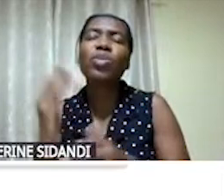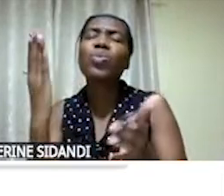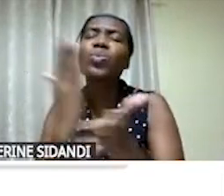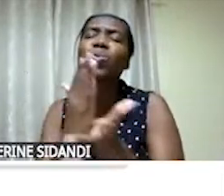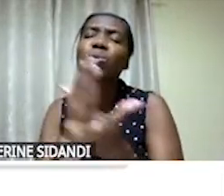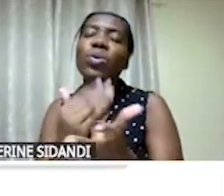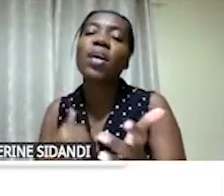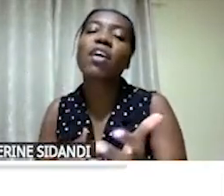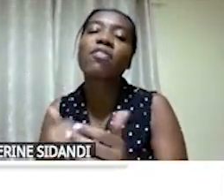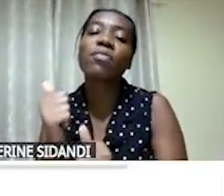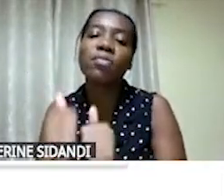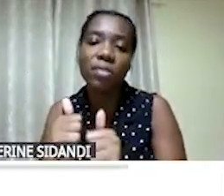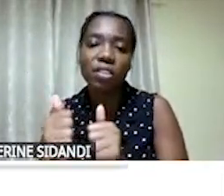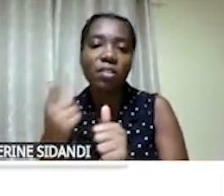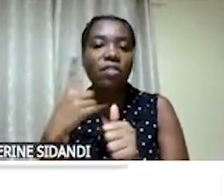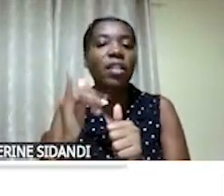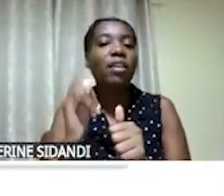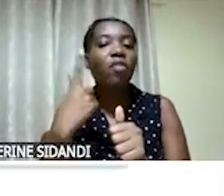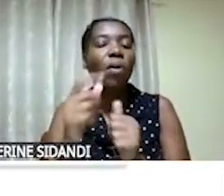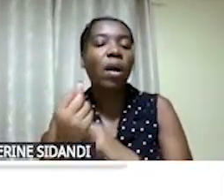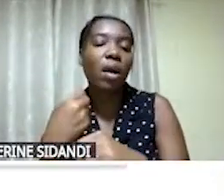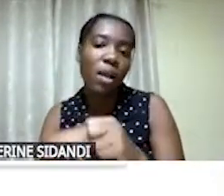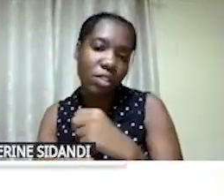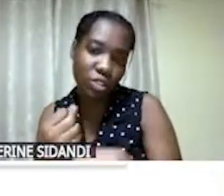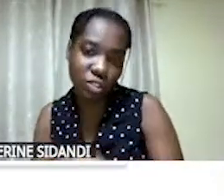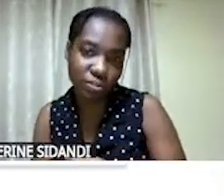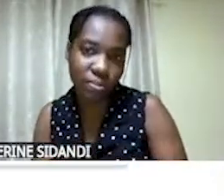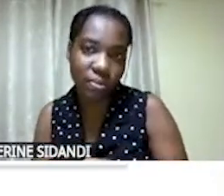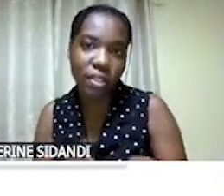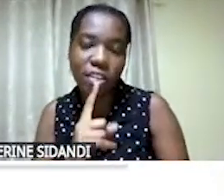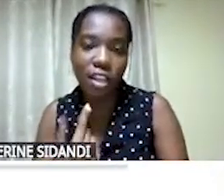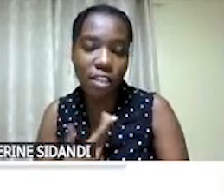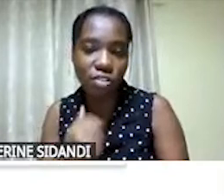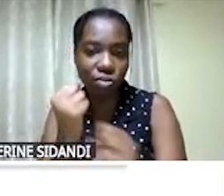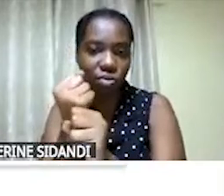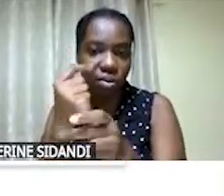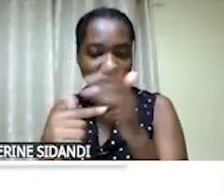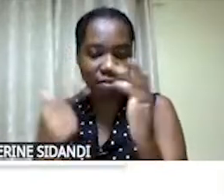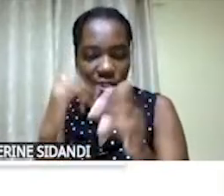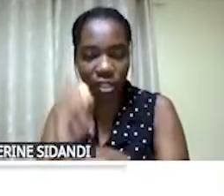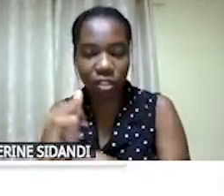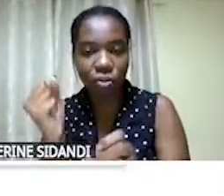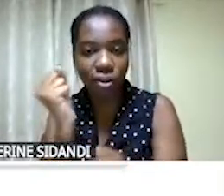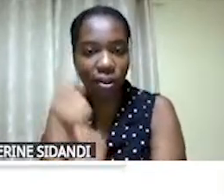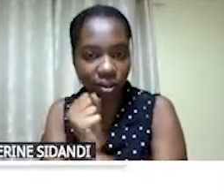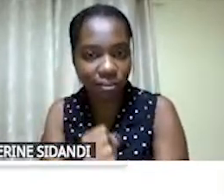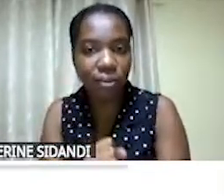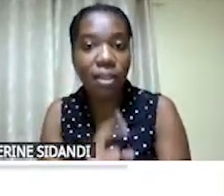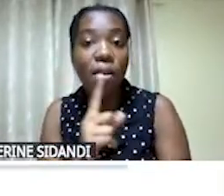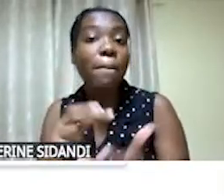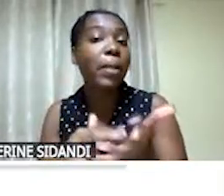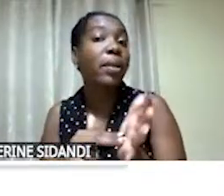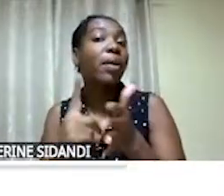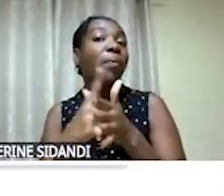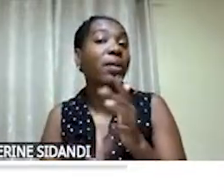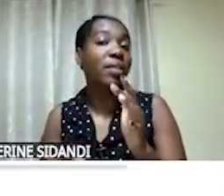for this to work? Yeah, what must be true for this to work? So it means there are different things you need to look at and